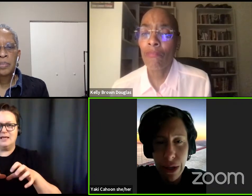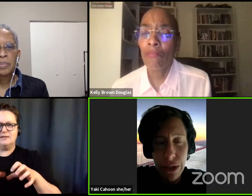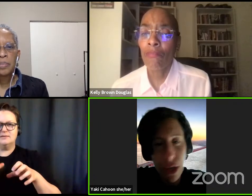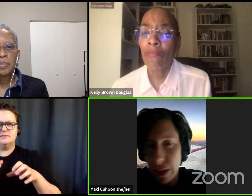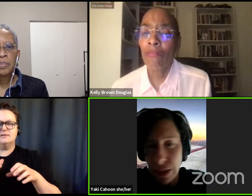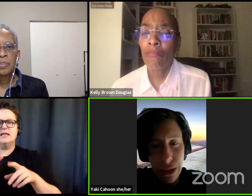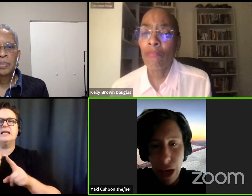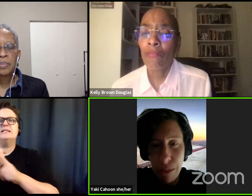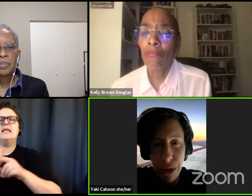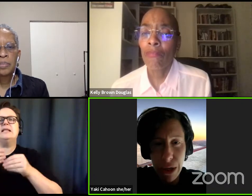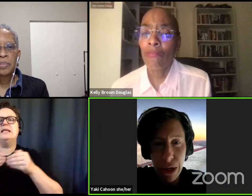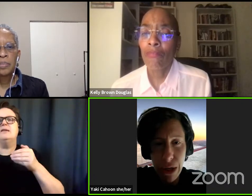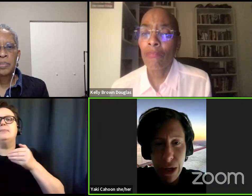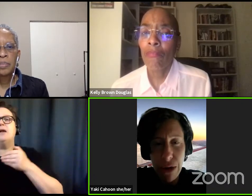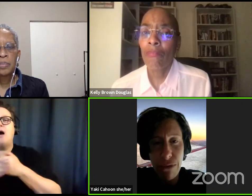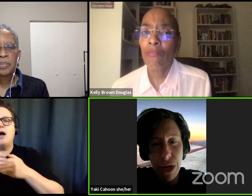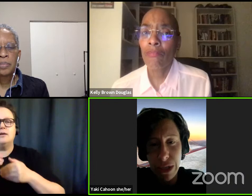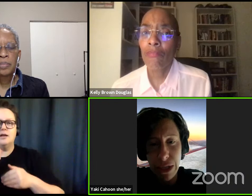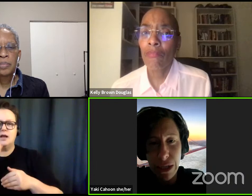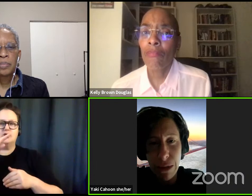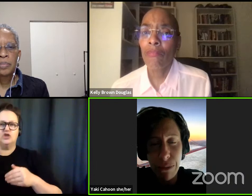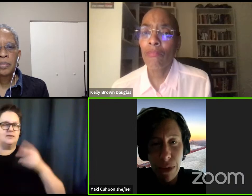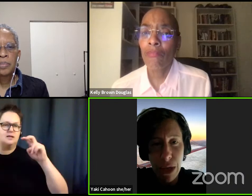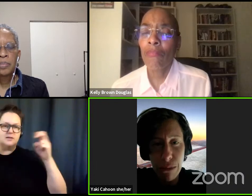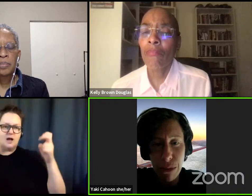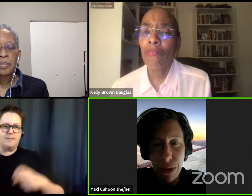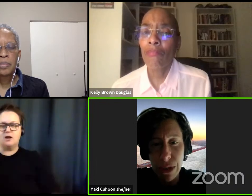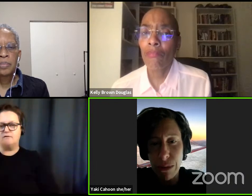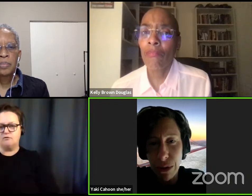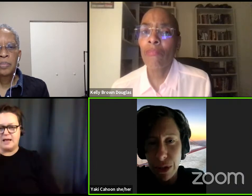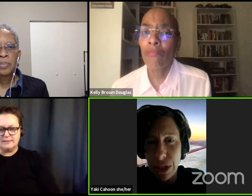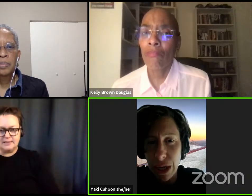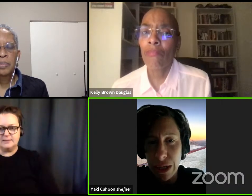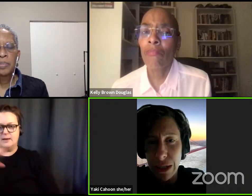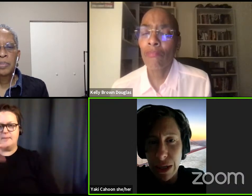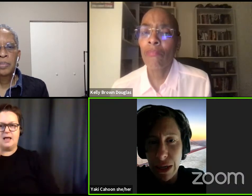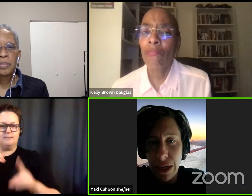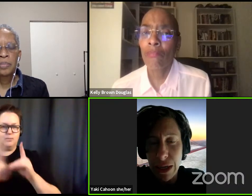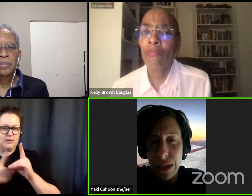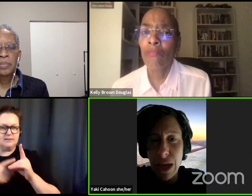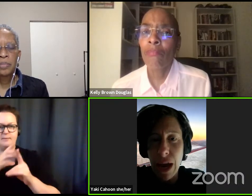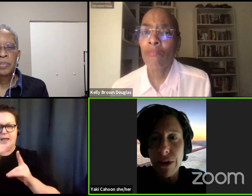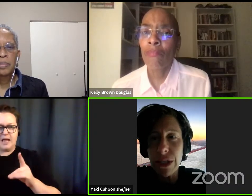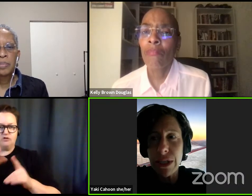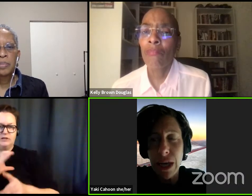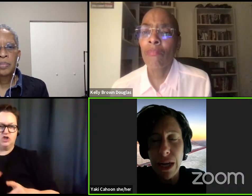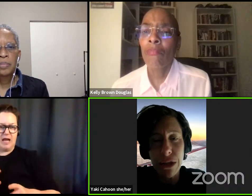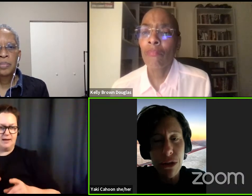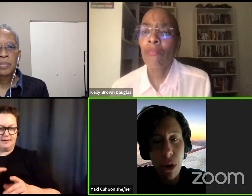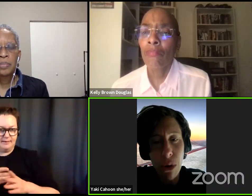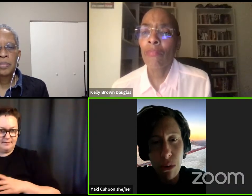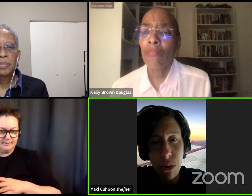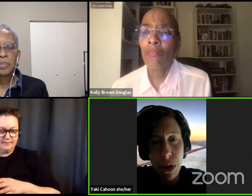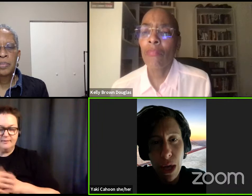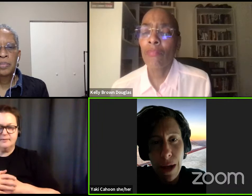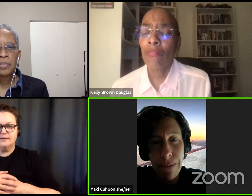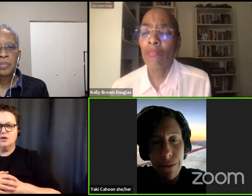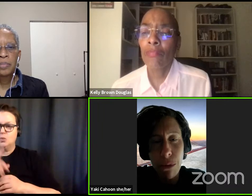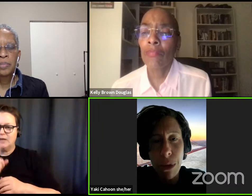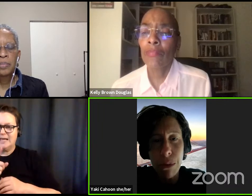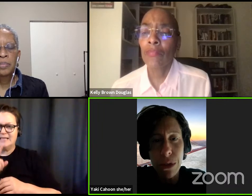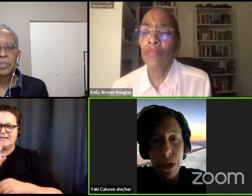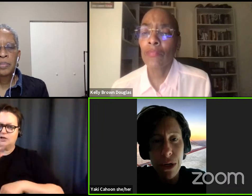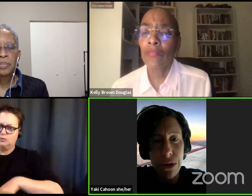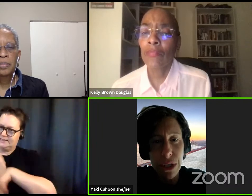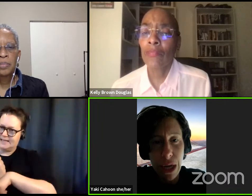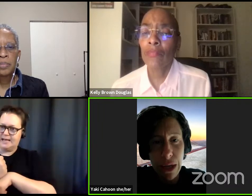beyond just the topic of racism in Buddhism and Christianity. It's actually setting a tone